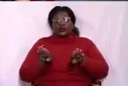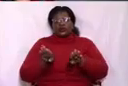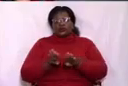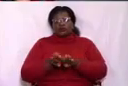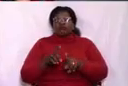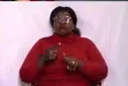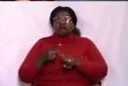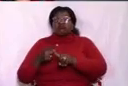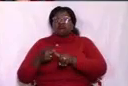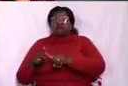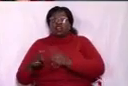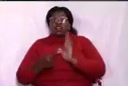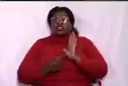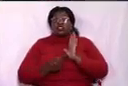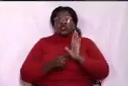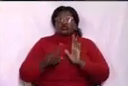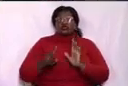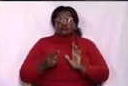Maybe you can